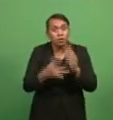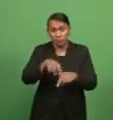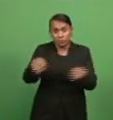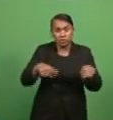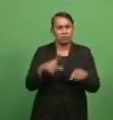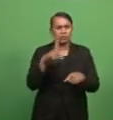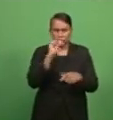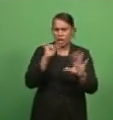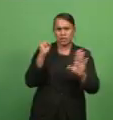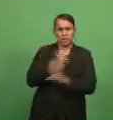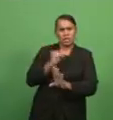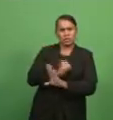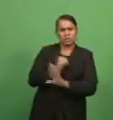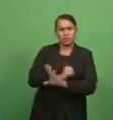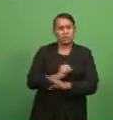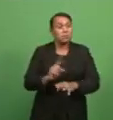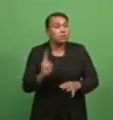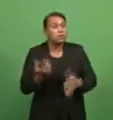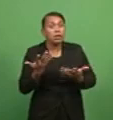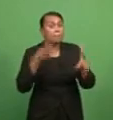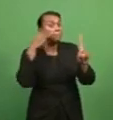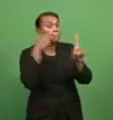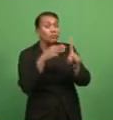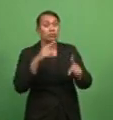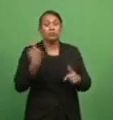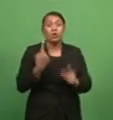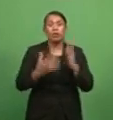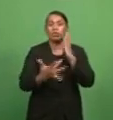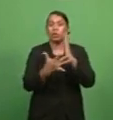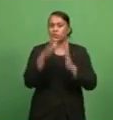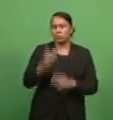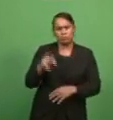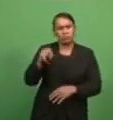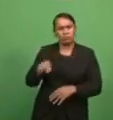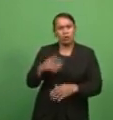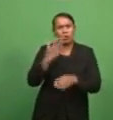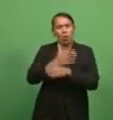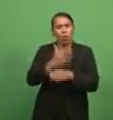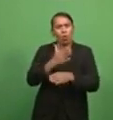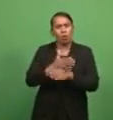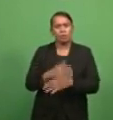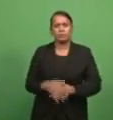it's the main key stake people are the technicians, end of that day.